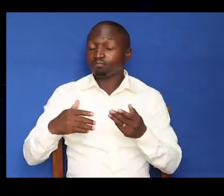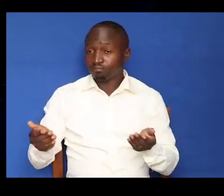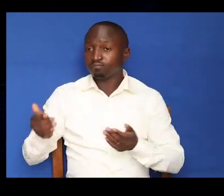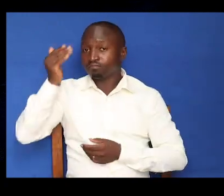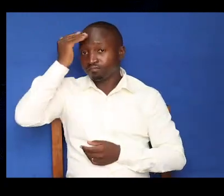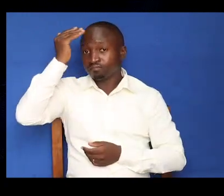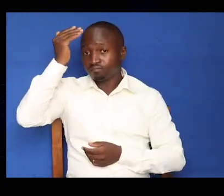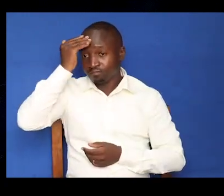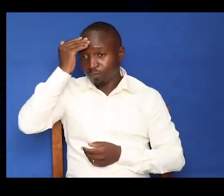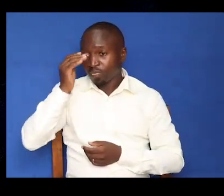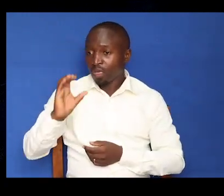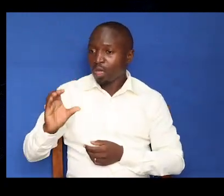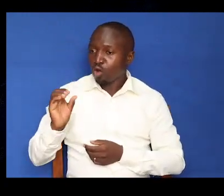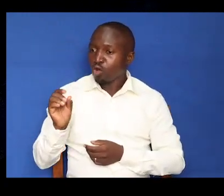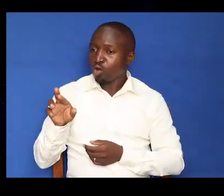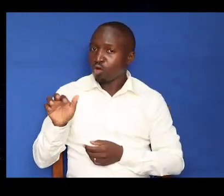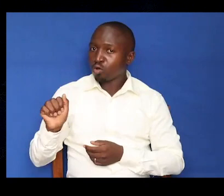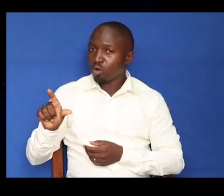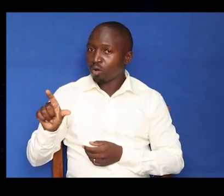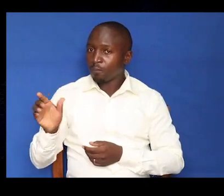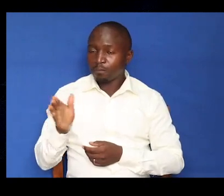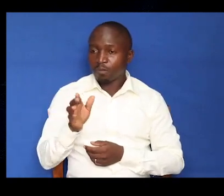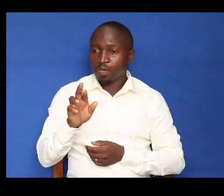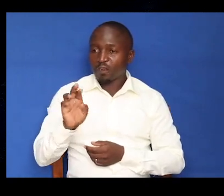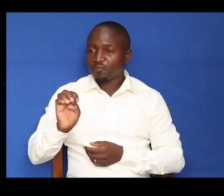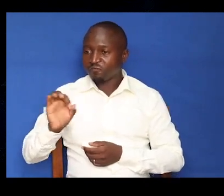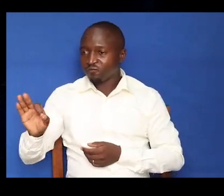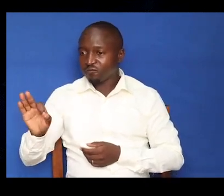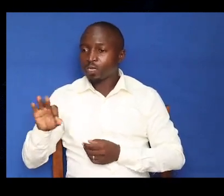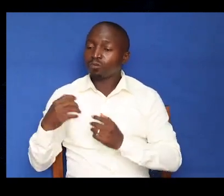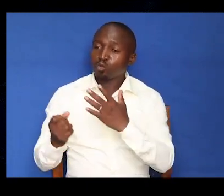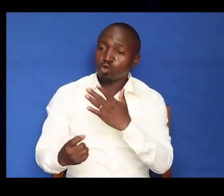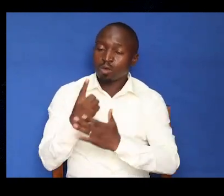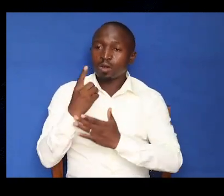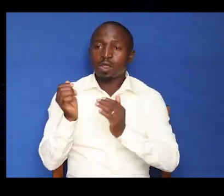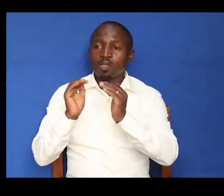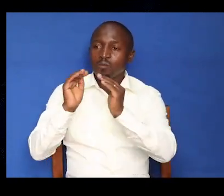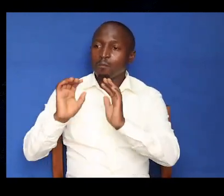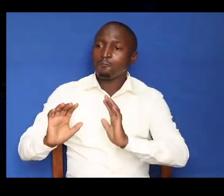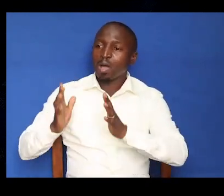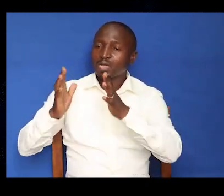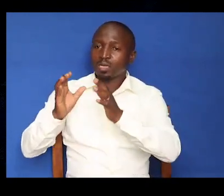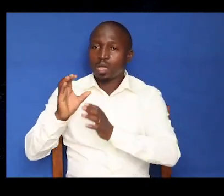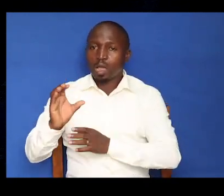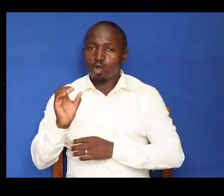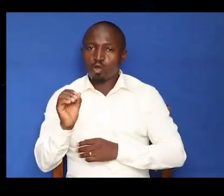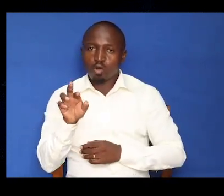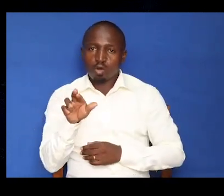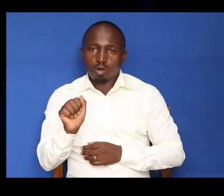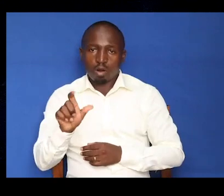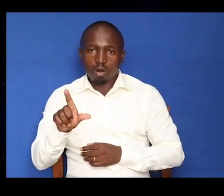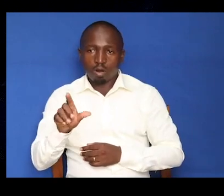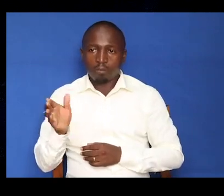We are clear enough. Coral reefs derived from the life of coral polyps, but